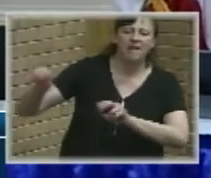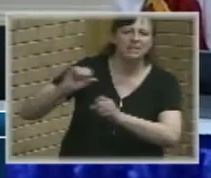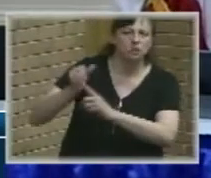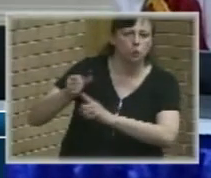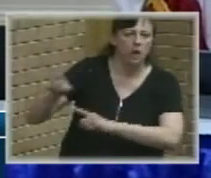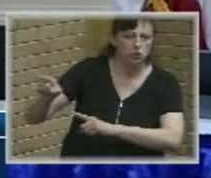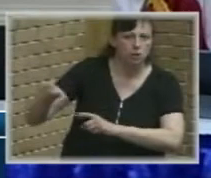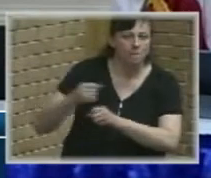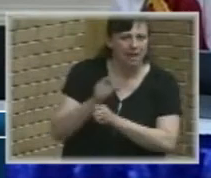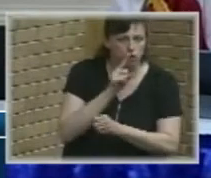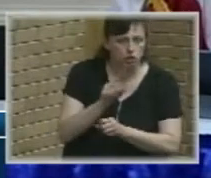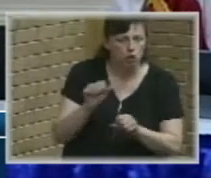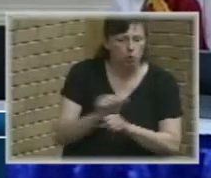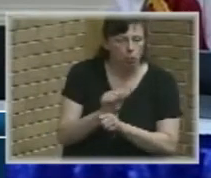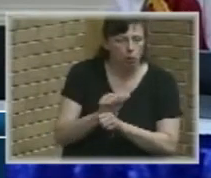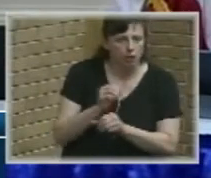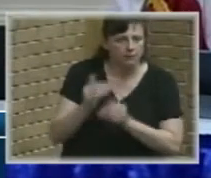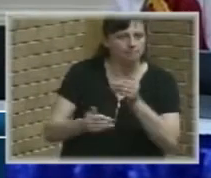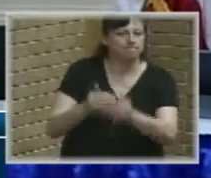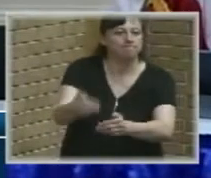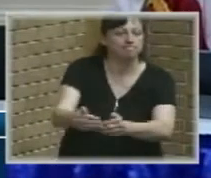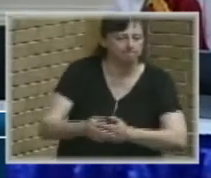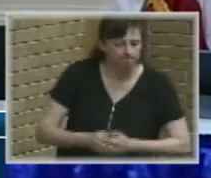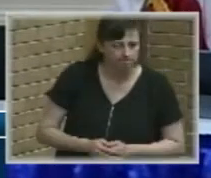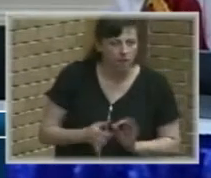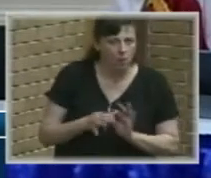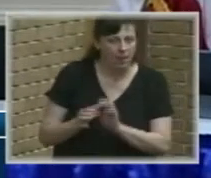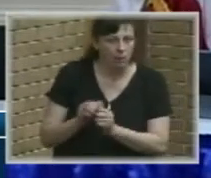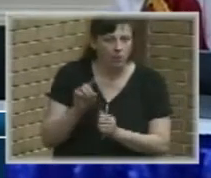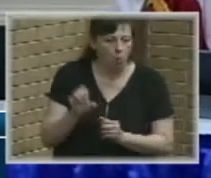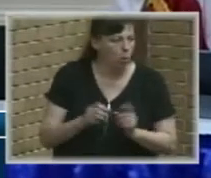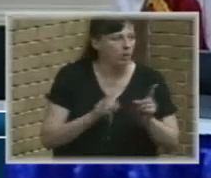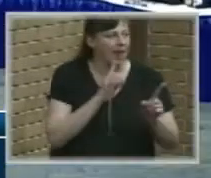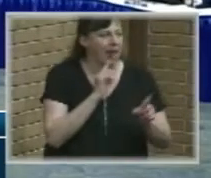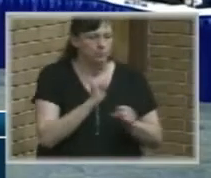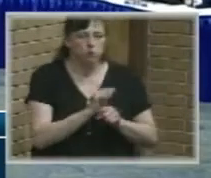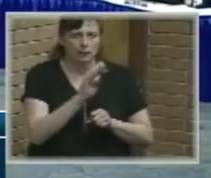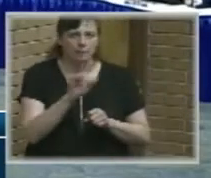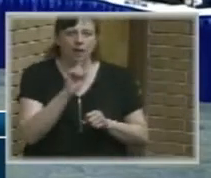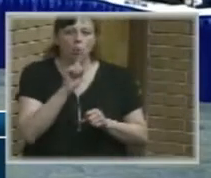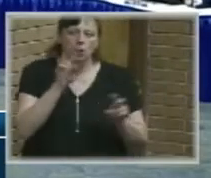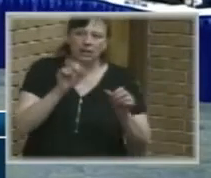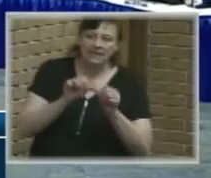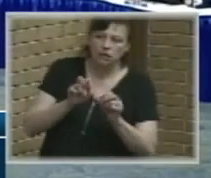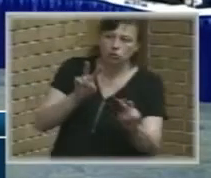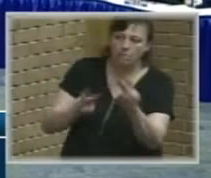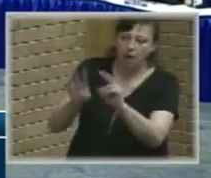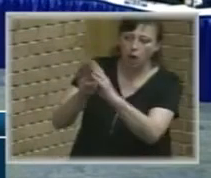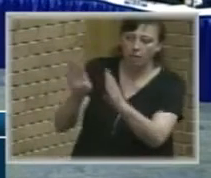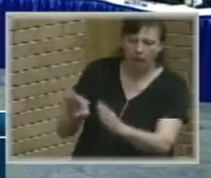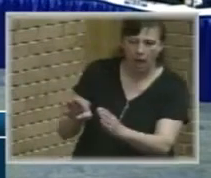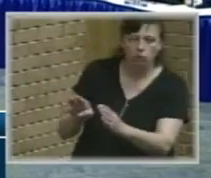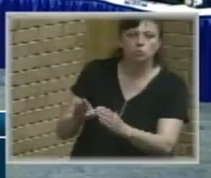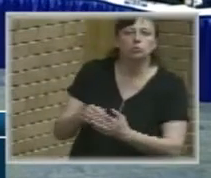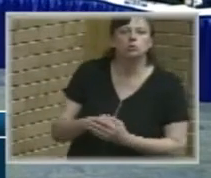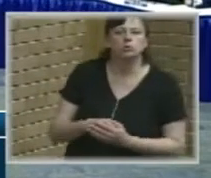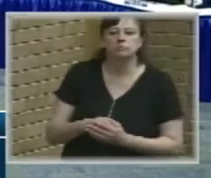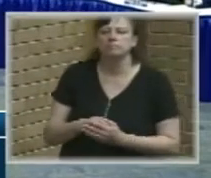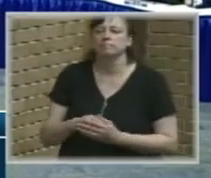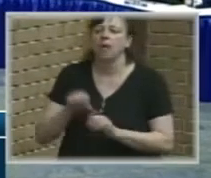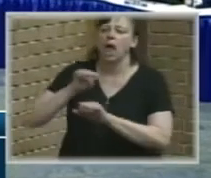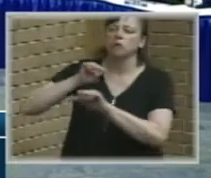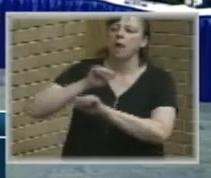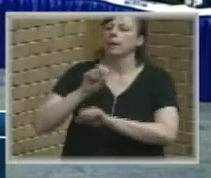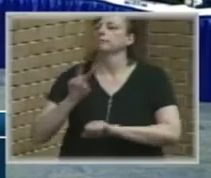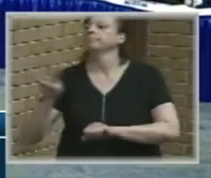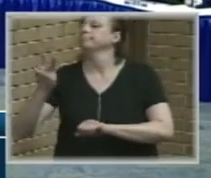and make sure that the work is done to code, as I know they absolutely, Bill. We'll continue to monitor the house. We have been, we have Ed drive by it every now and then just